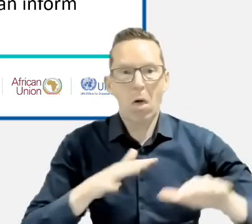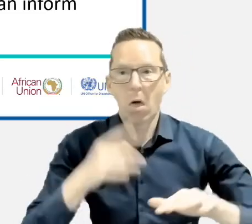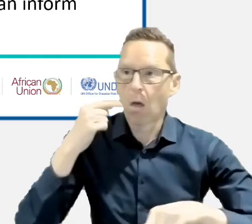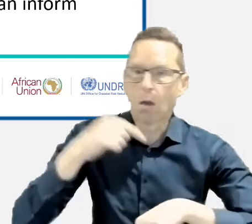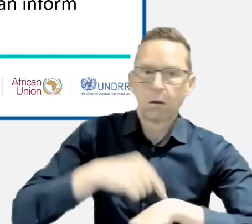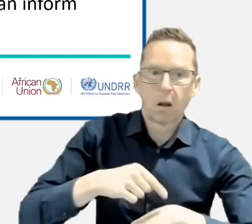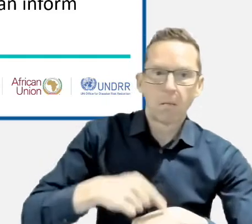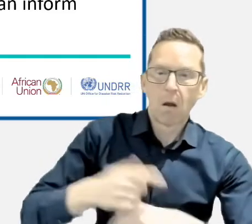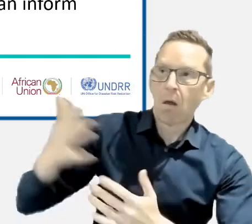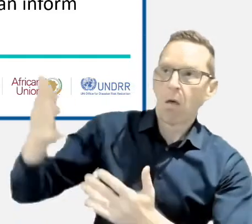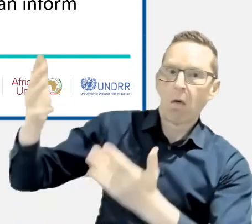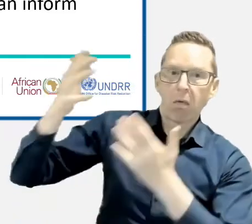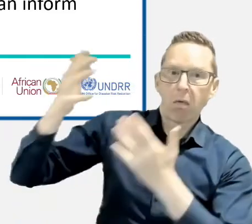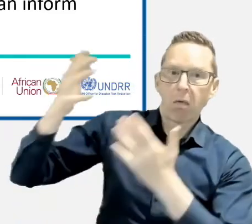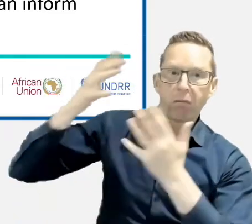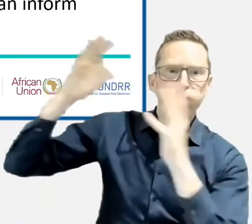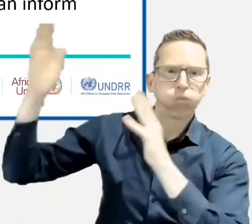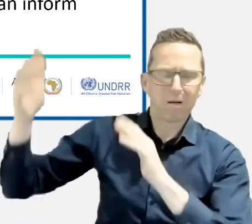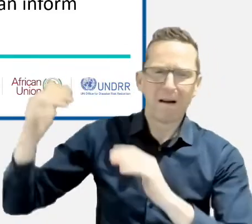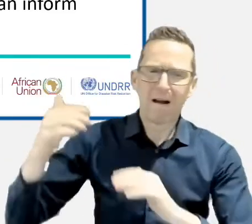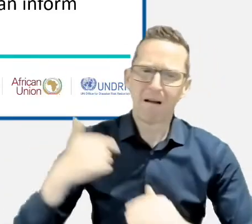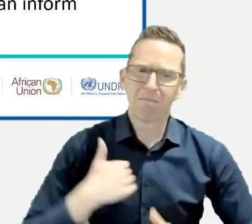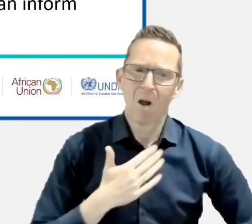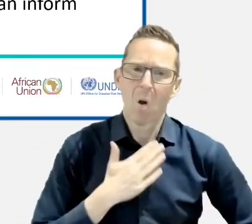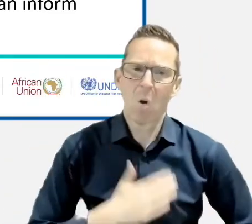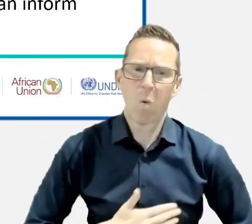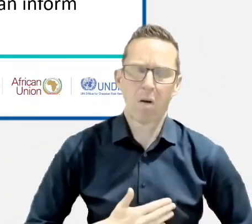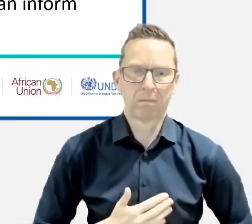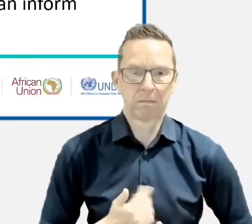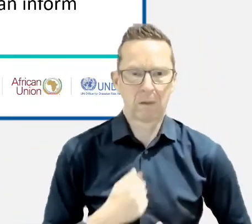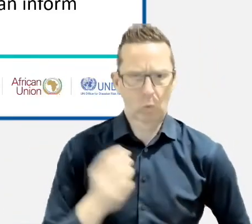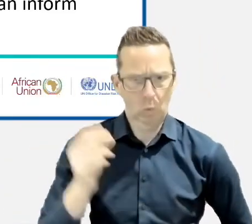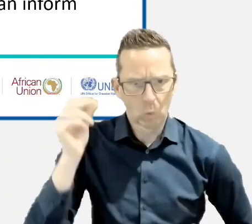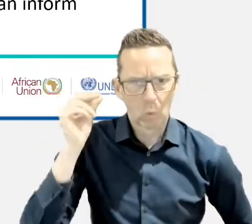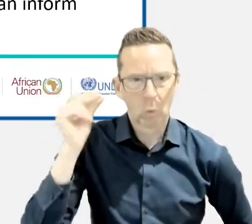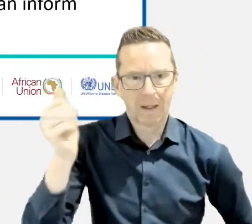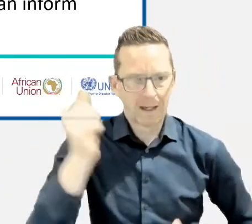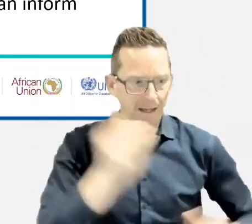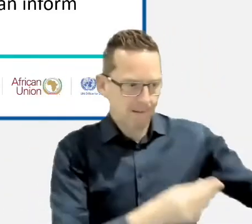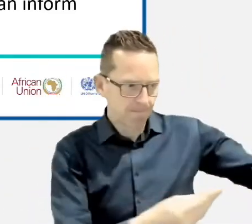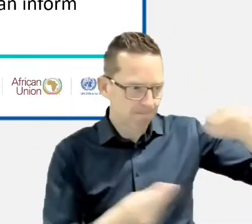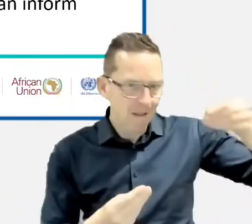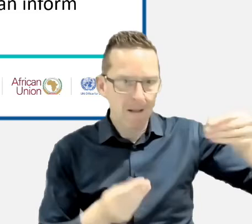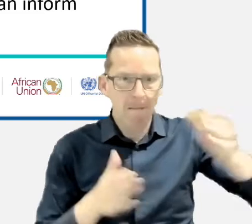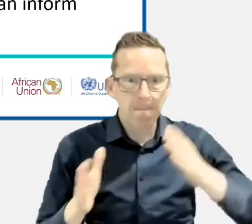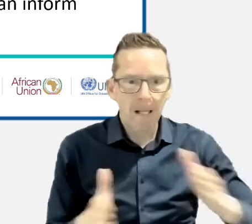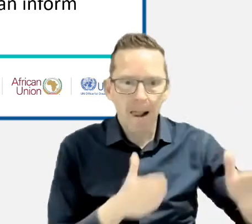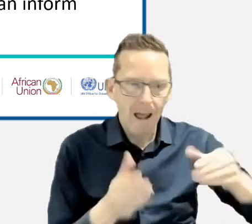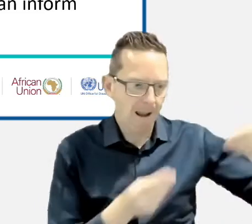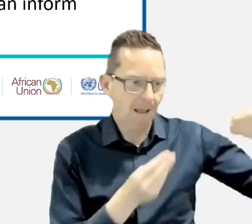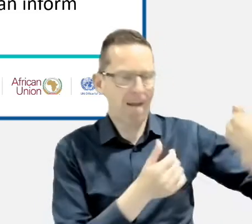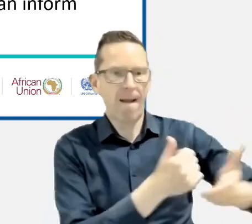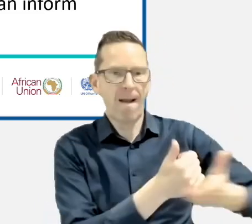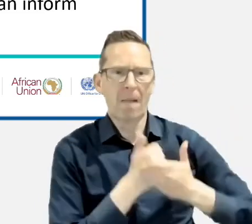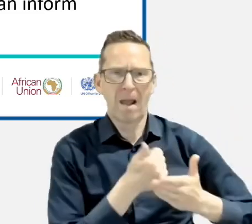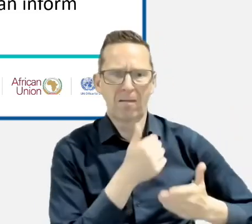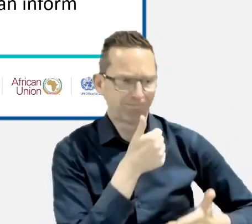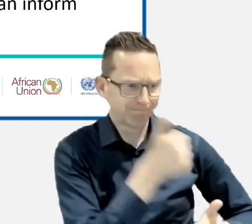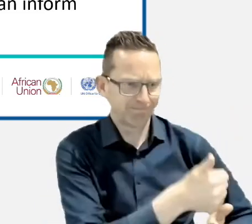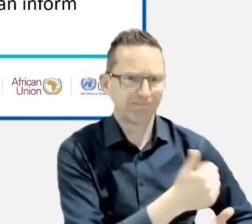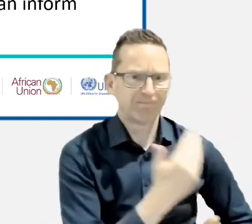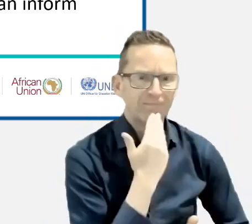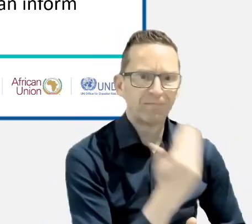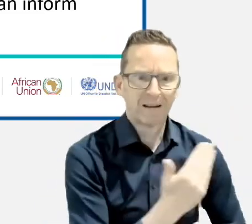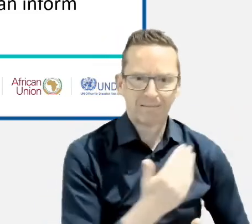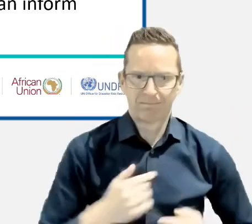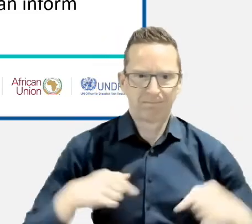inject into the planning that we're doing. So I'm just going to quickly look at each of those three things. I promise I won't take too long, but